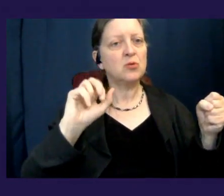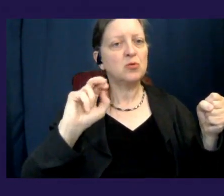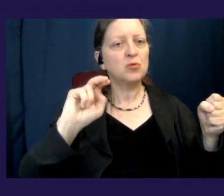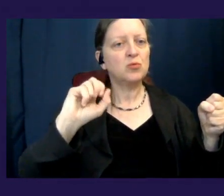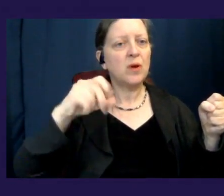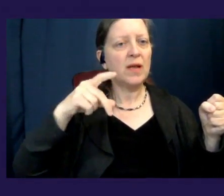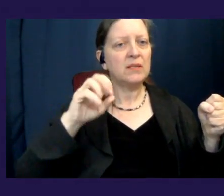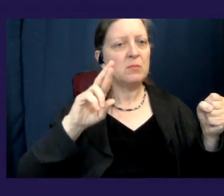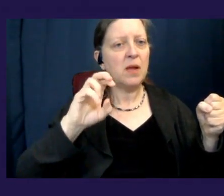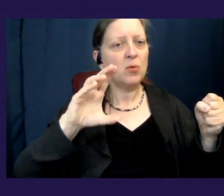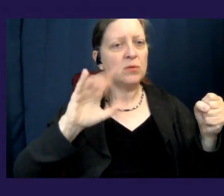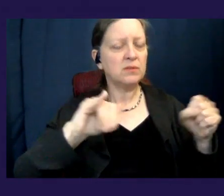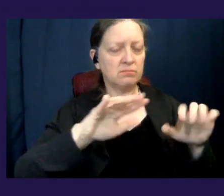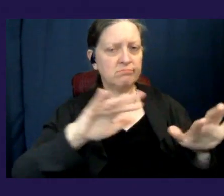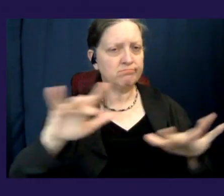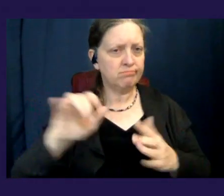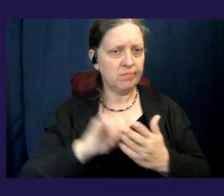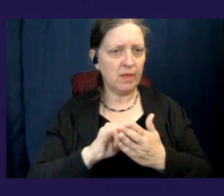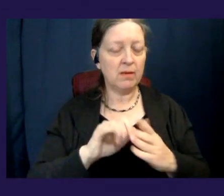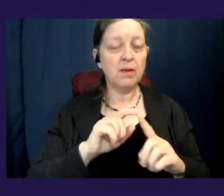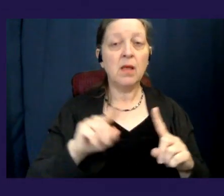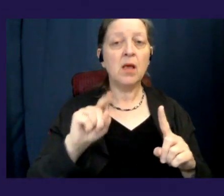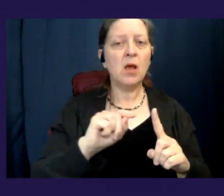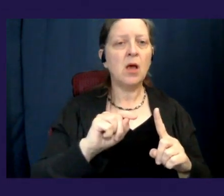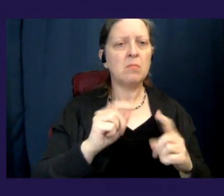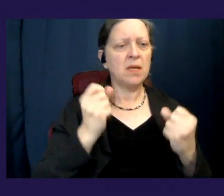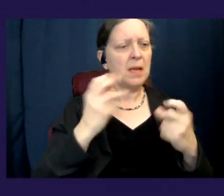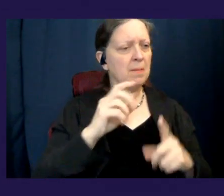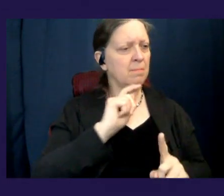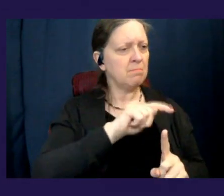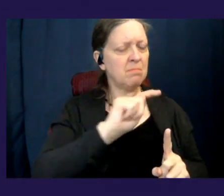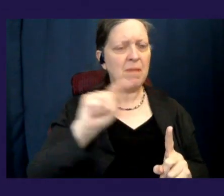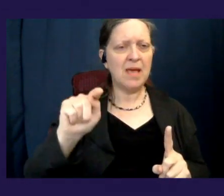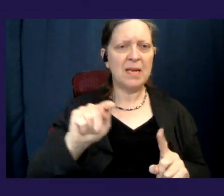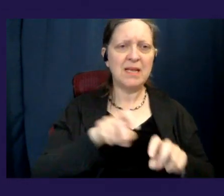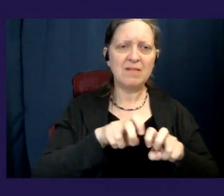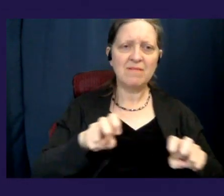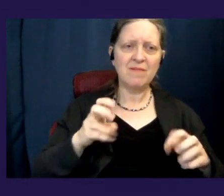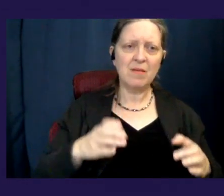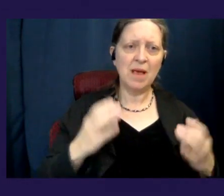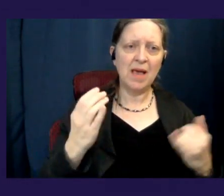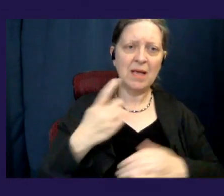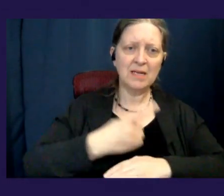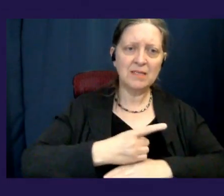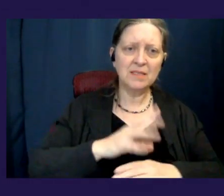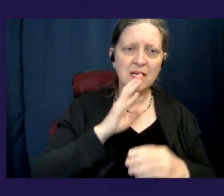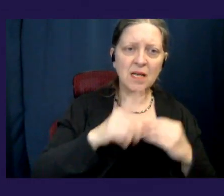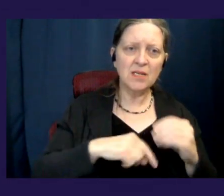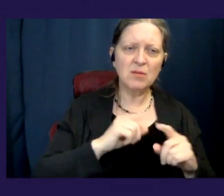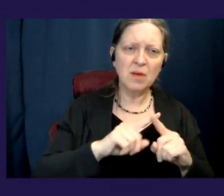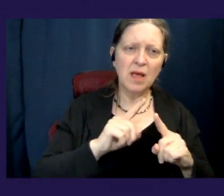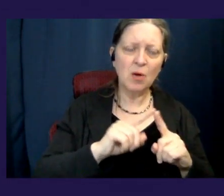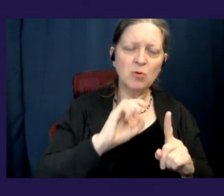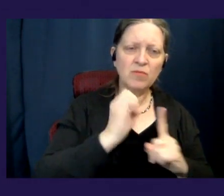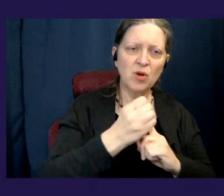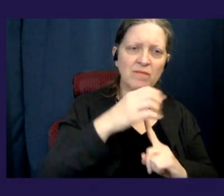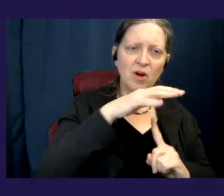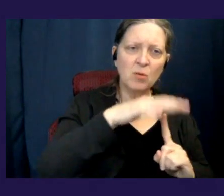that many of us are talking about here today that I think are driving